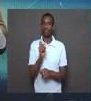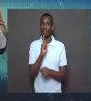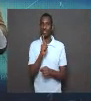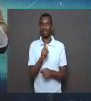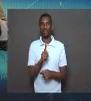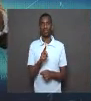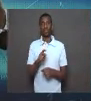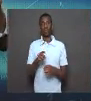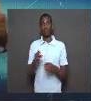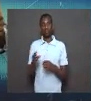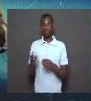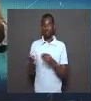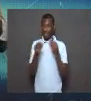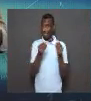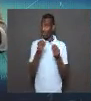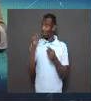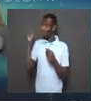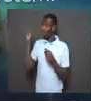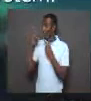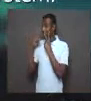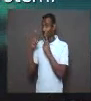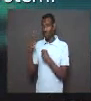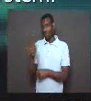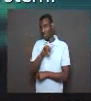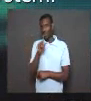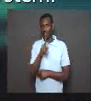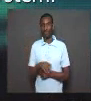will appear as they are listed here.